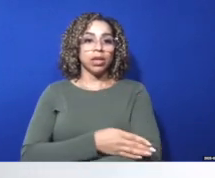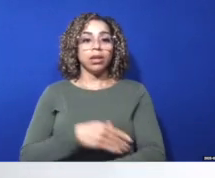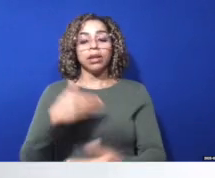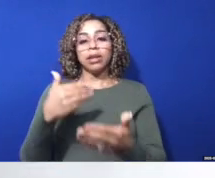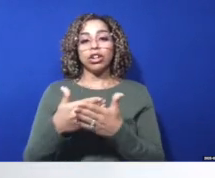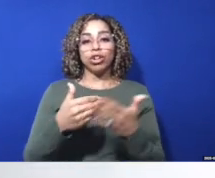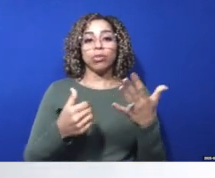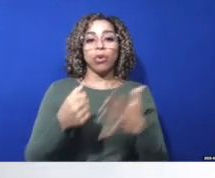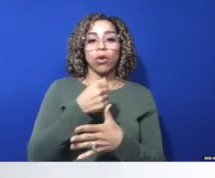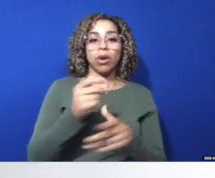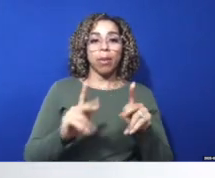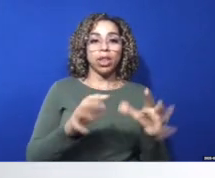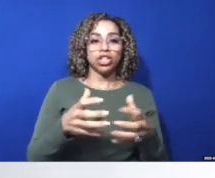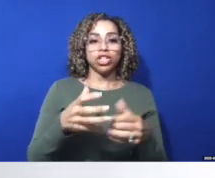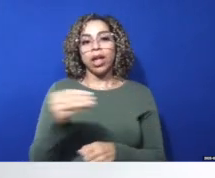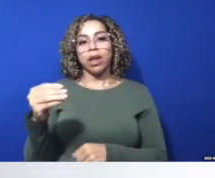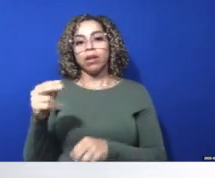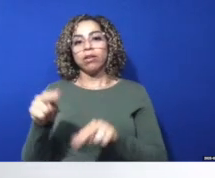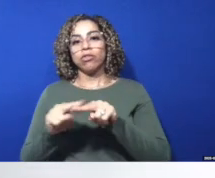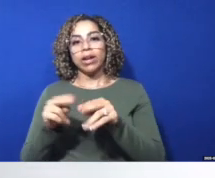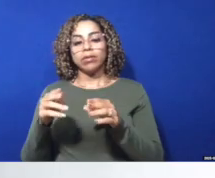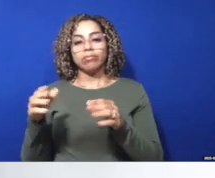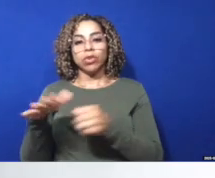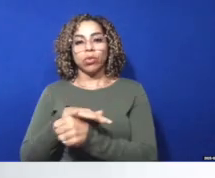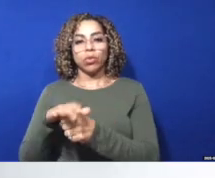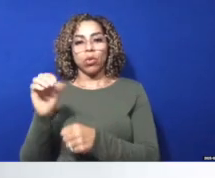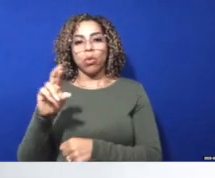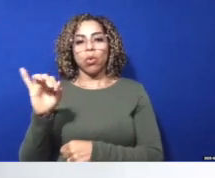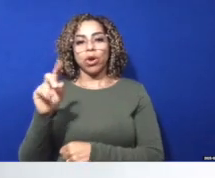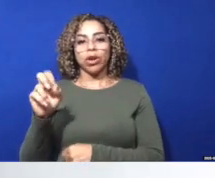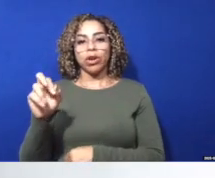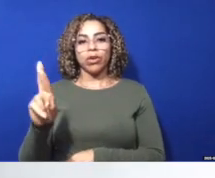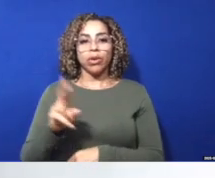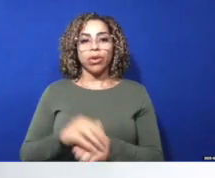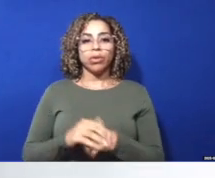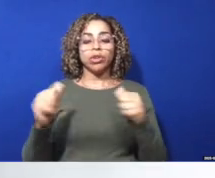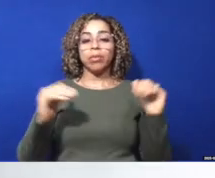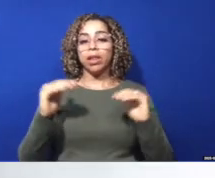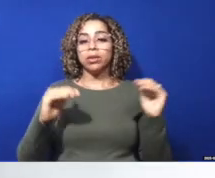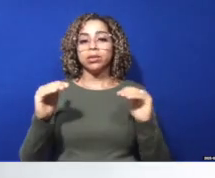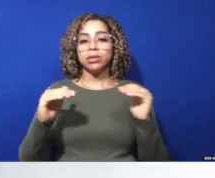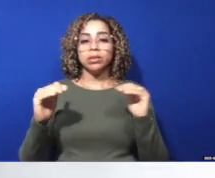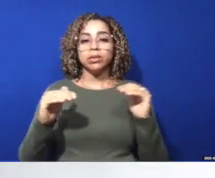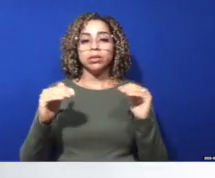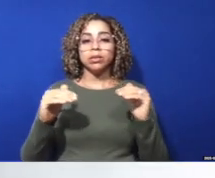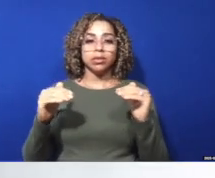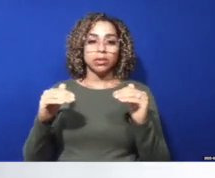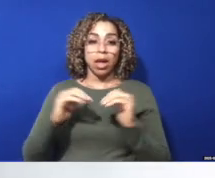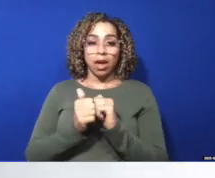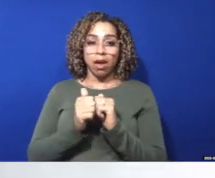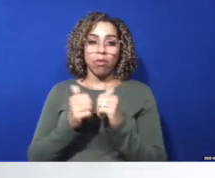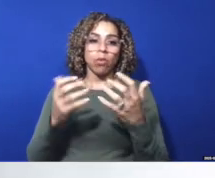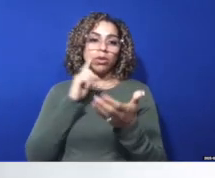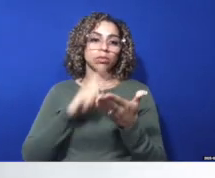working to balance our market transformation goals with small business protections and are exploring options like set-asides and maintaining